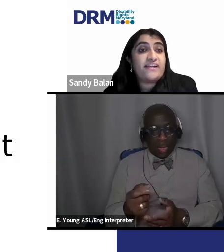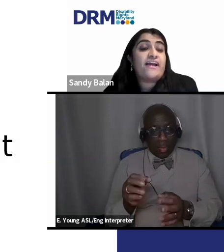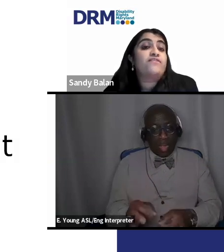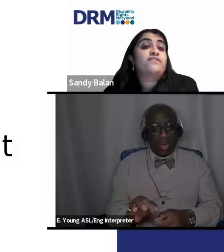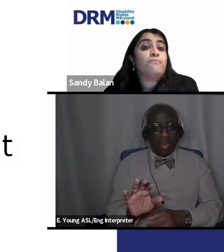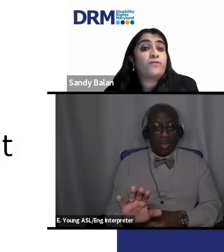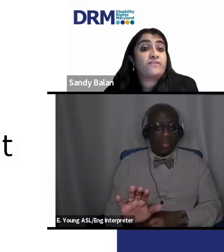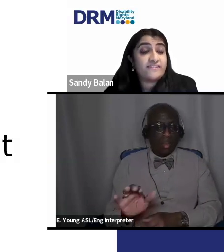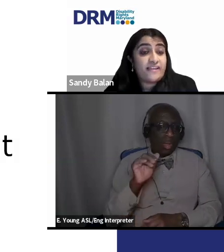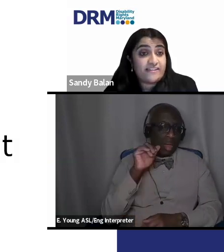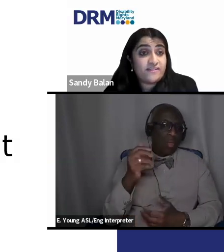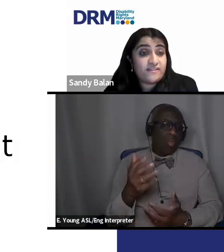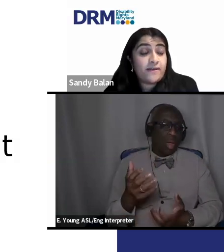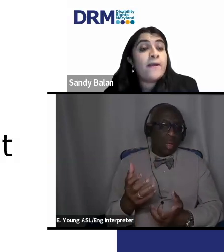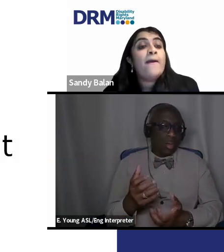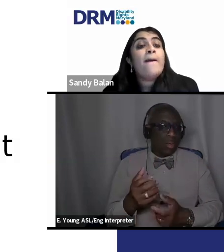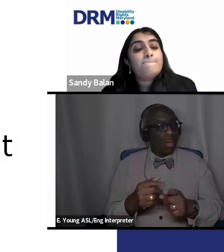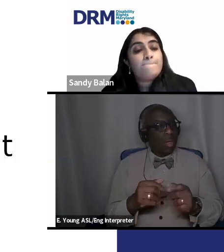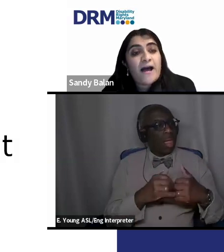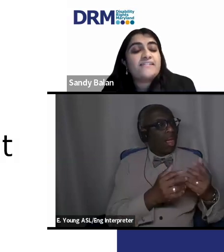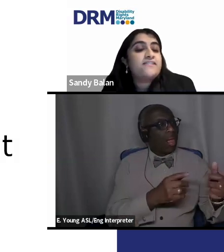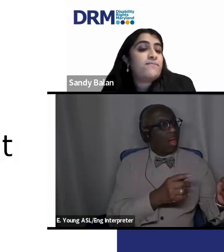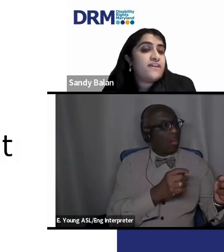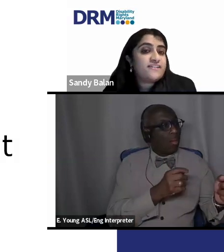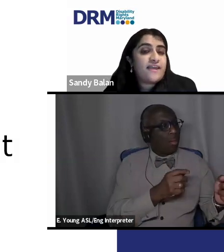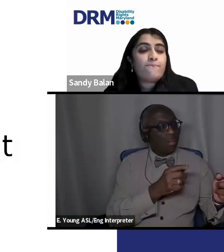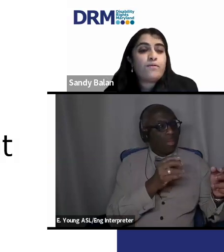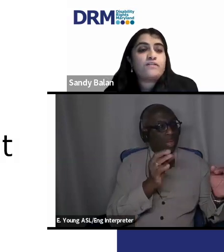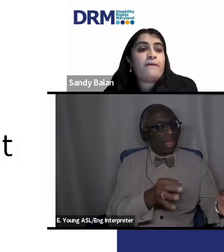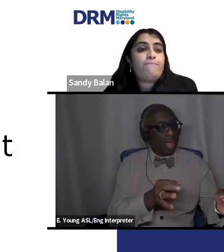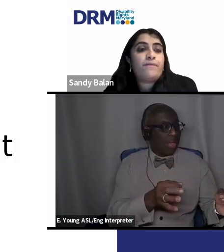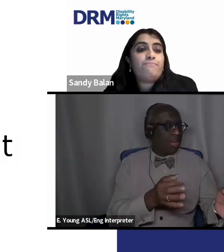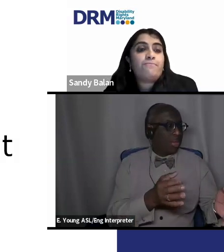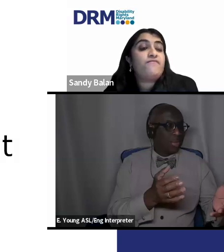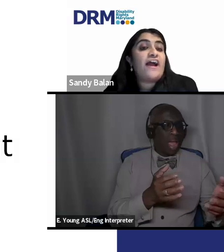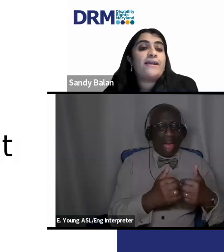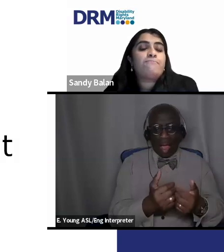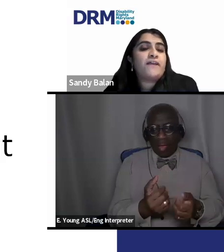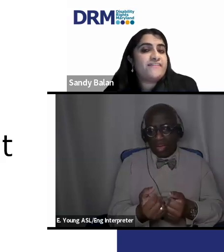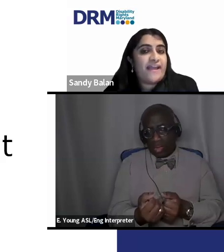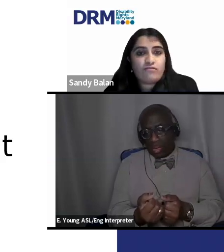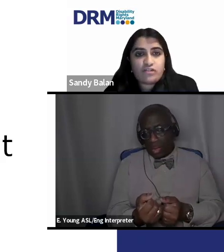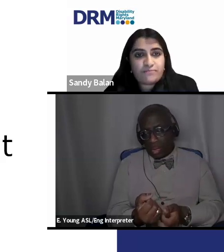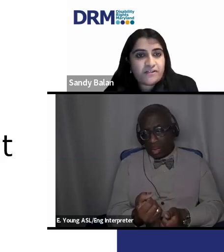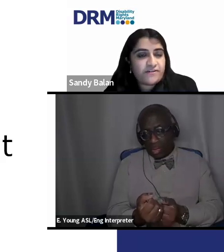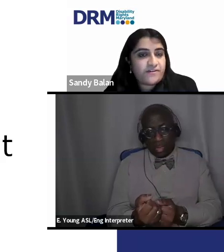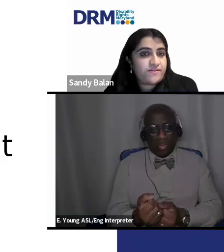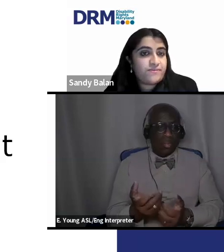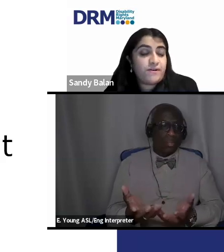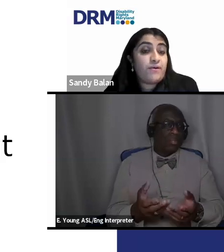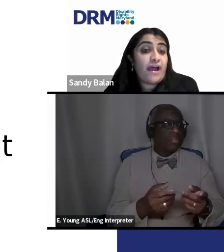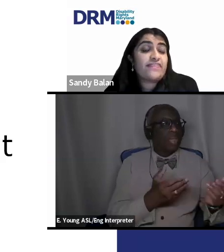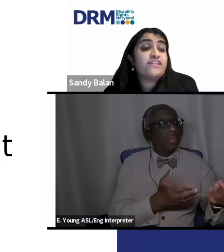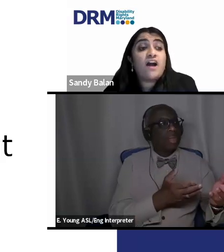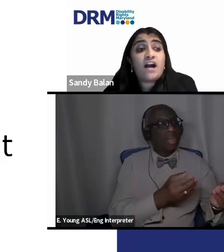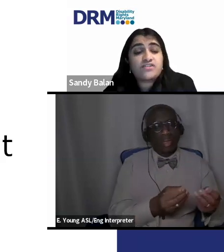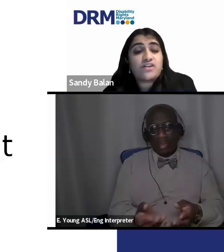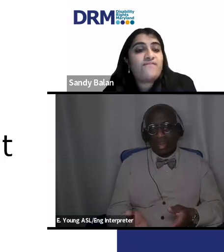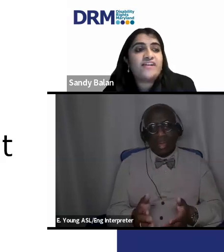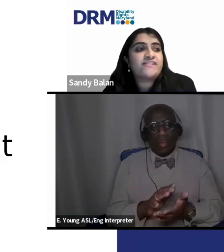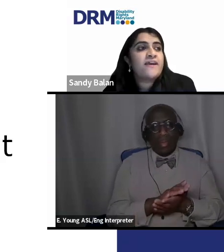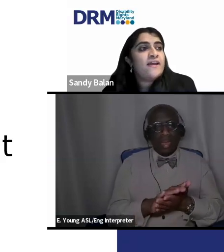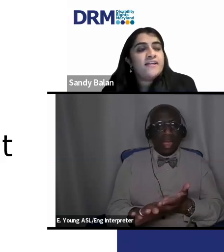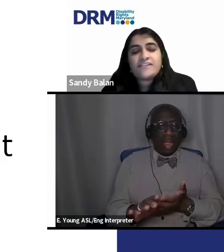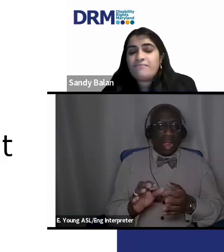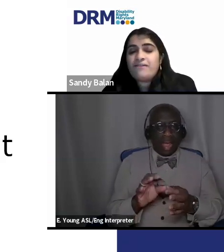important when deciding how the supporter assists. But some of the examples might be providing plain language materials. You know, at the